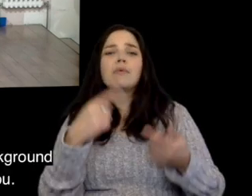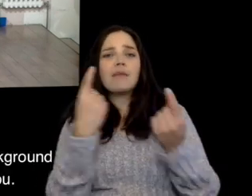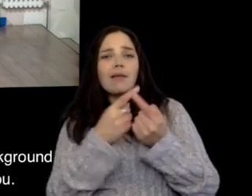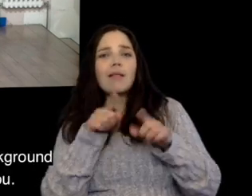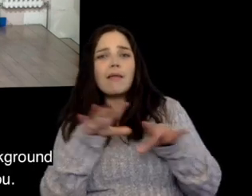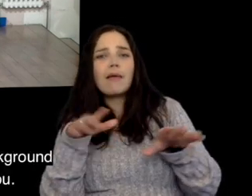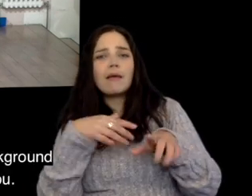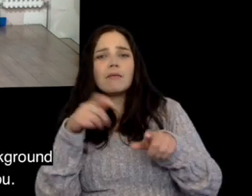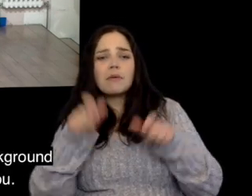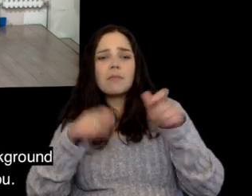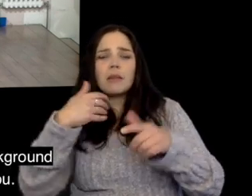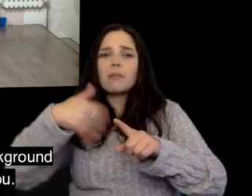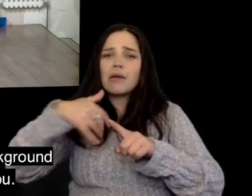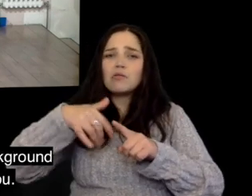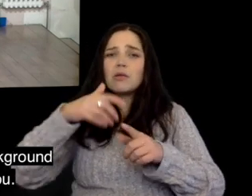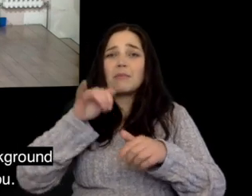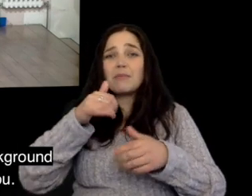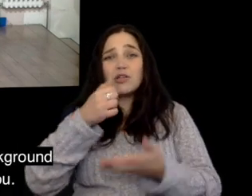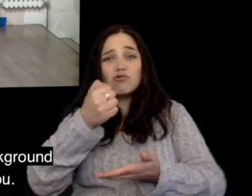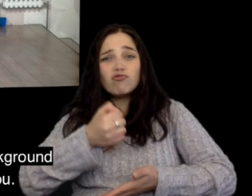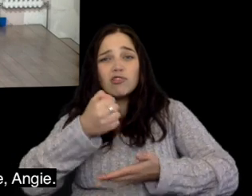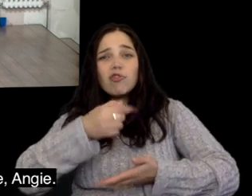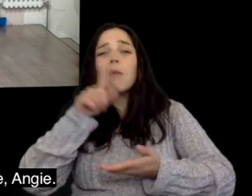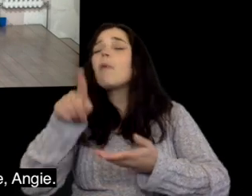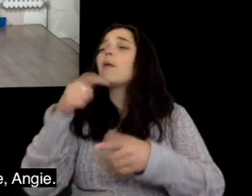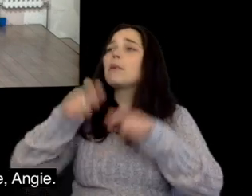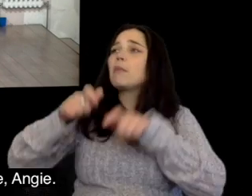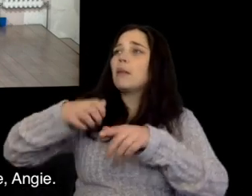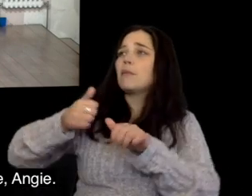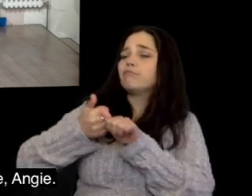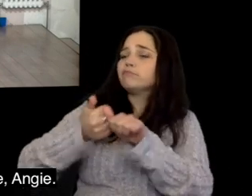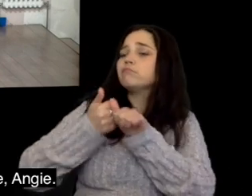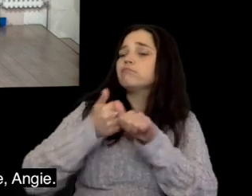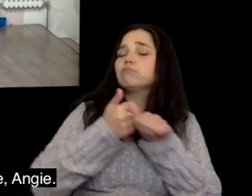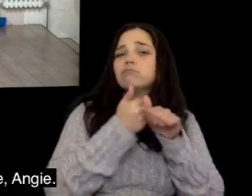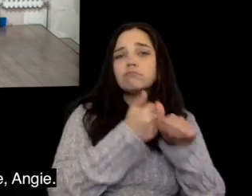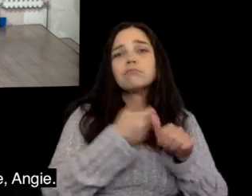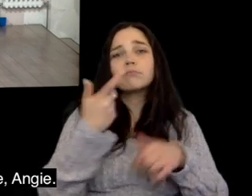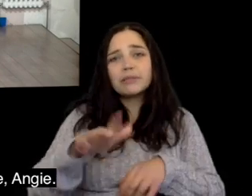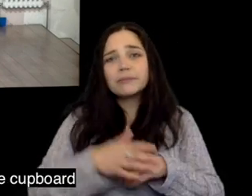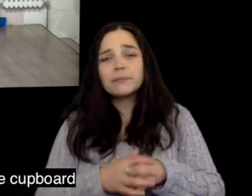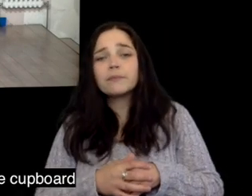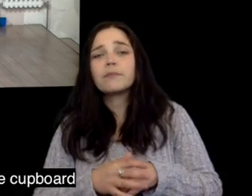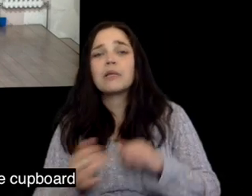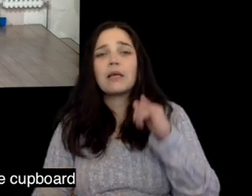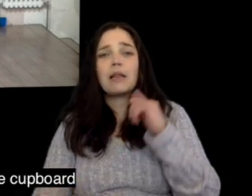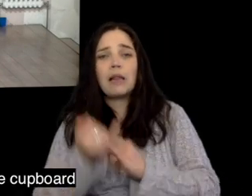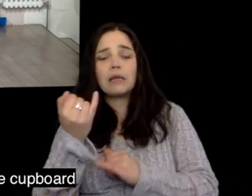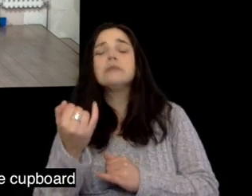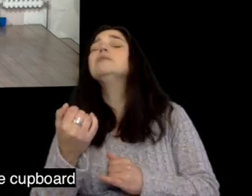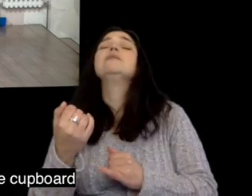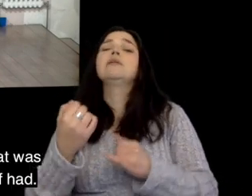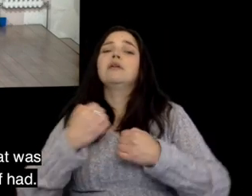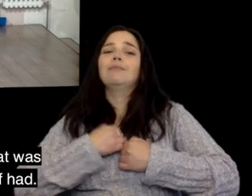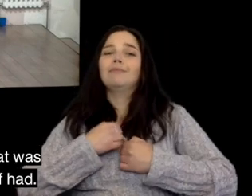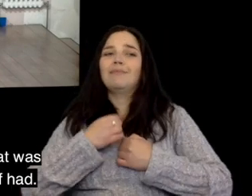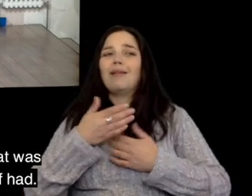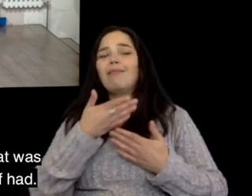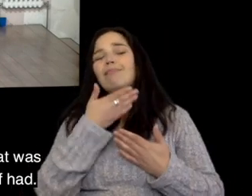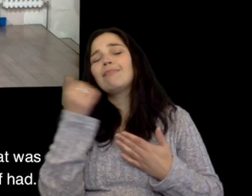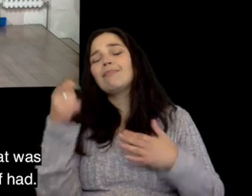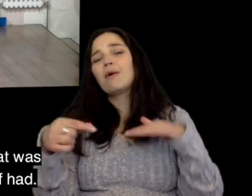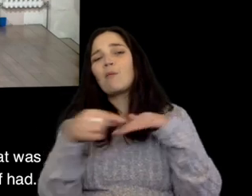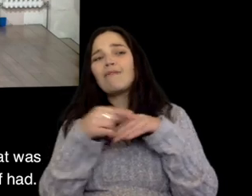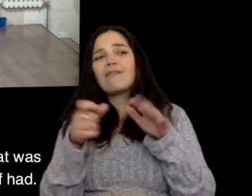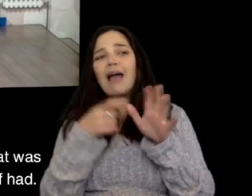like that. So there's people in the background, although you might be the treasurer, there's people in the background that always assist you. And lastly, my lovely